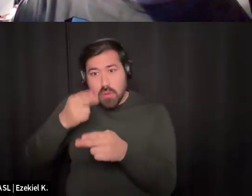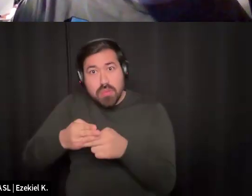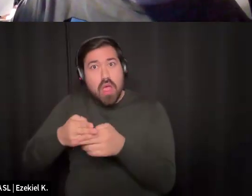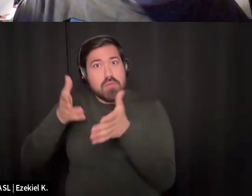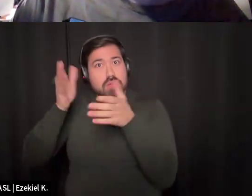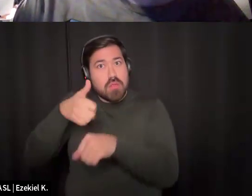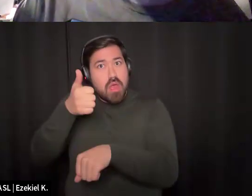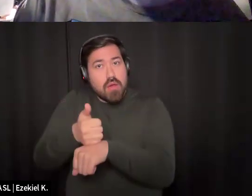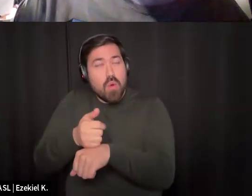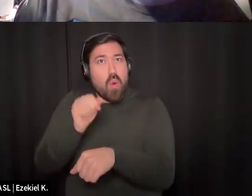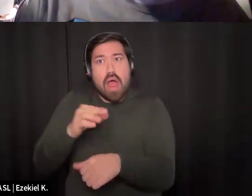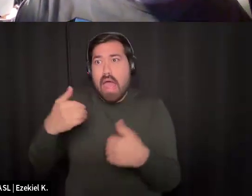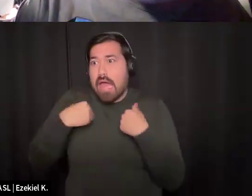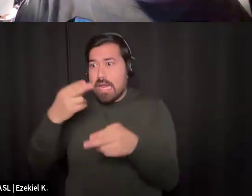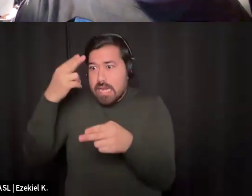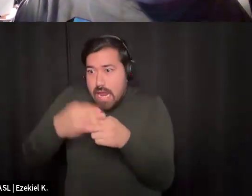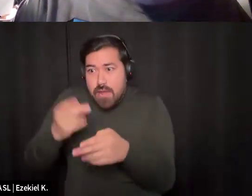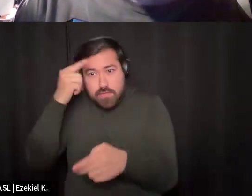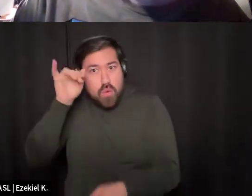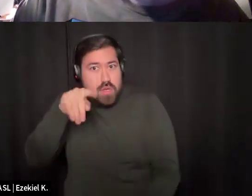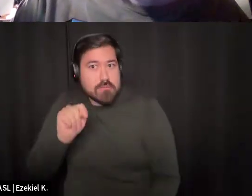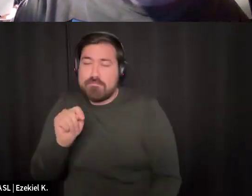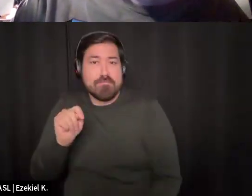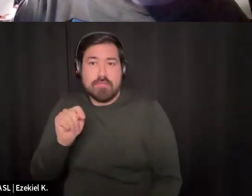was or had a name for it. Or,